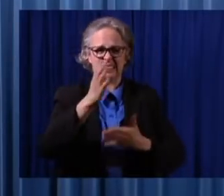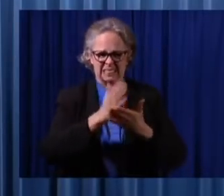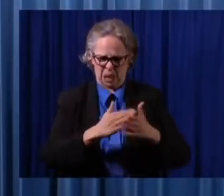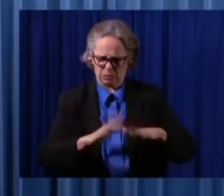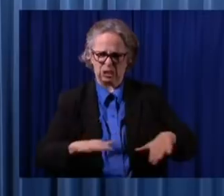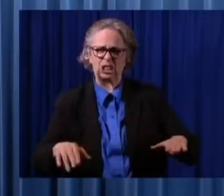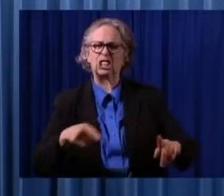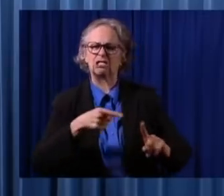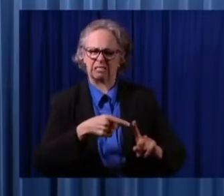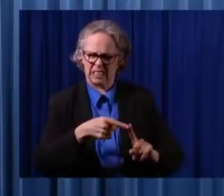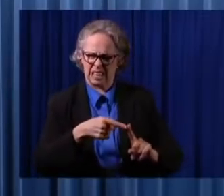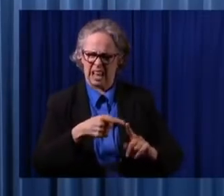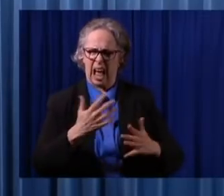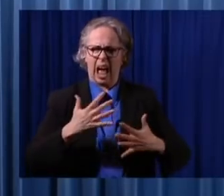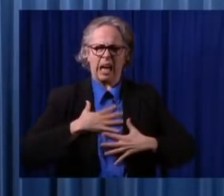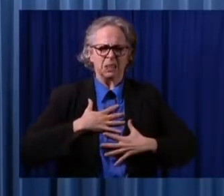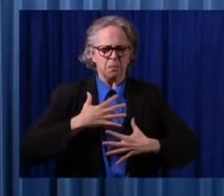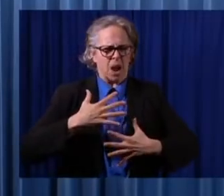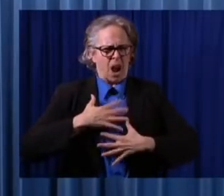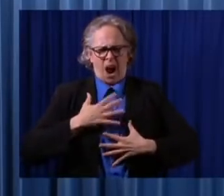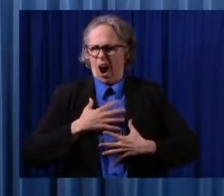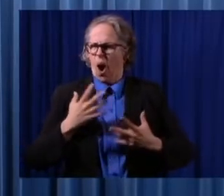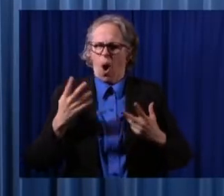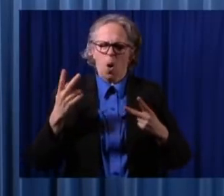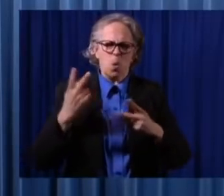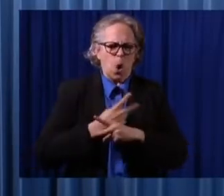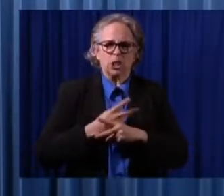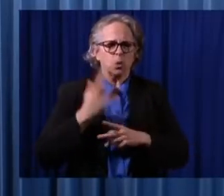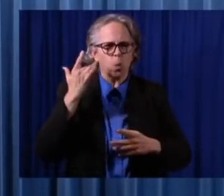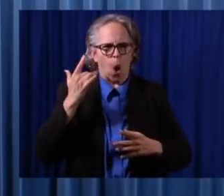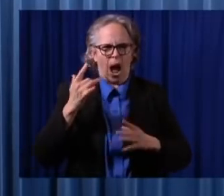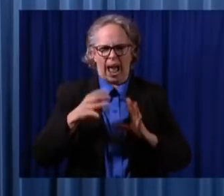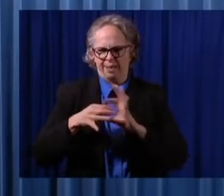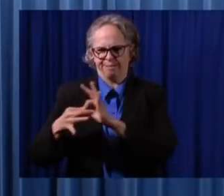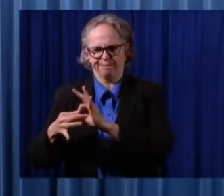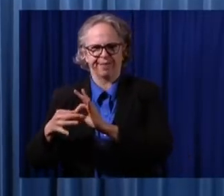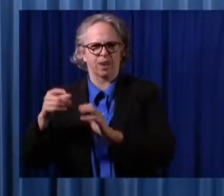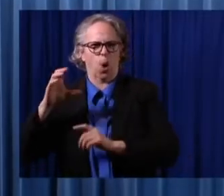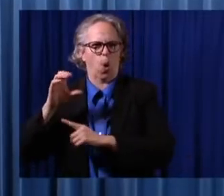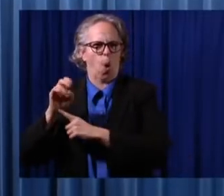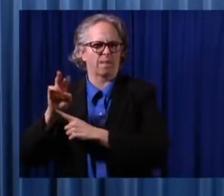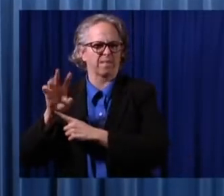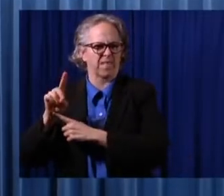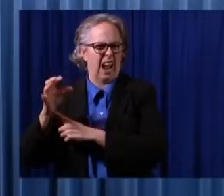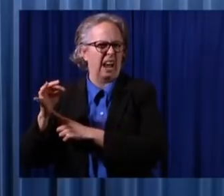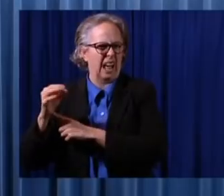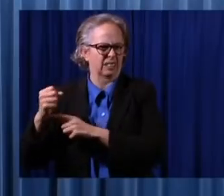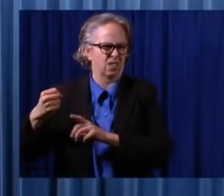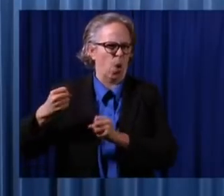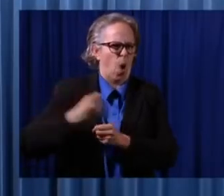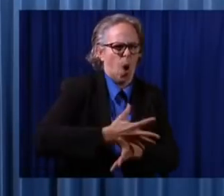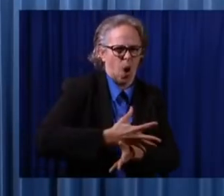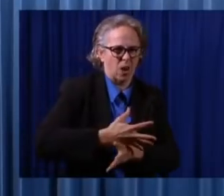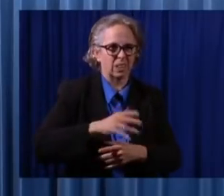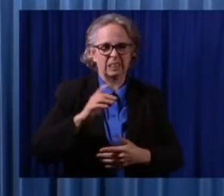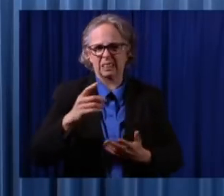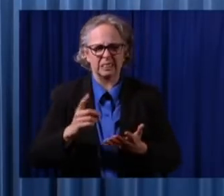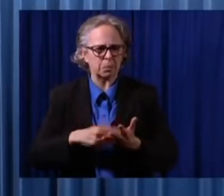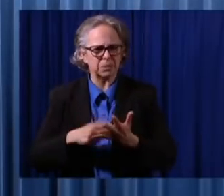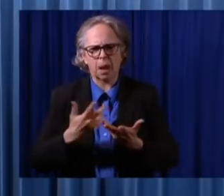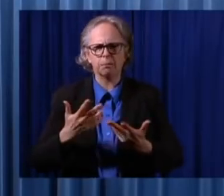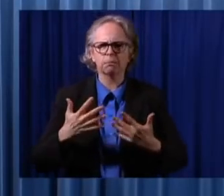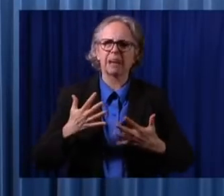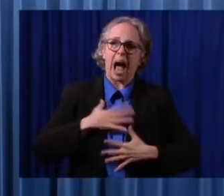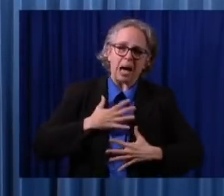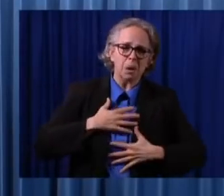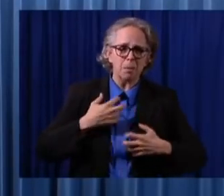and that actually seems to be the part that's pretty standard. The kids come in with their usual asthma exacerbations, and they respond to albuterol